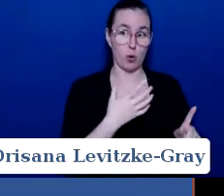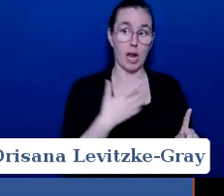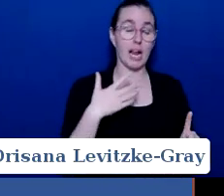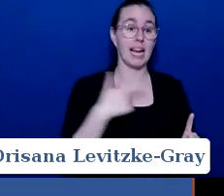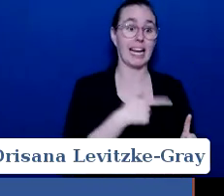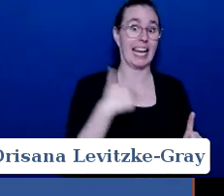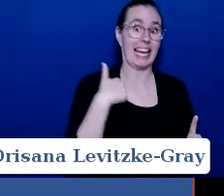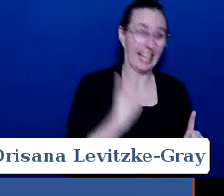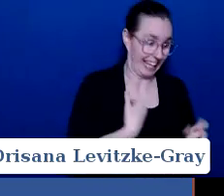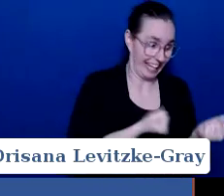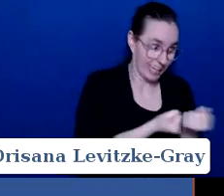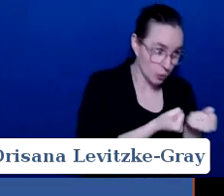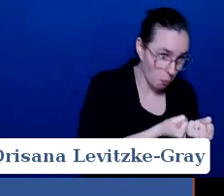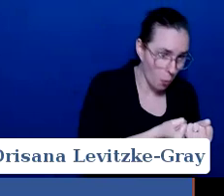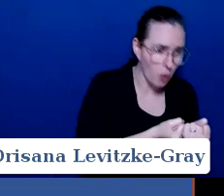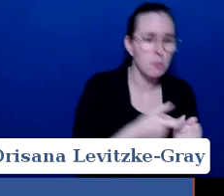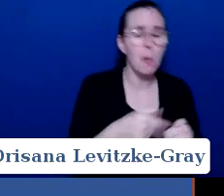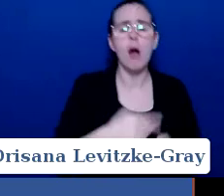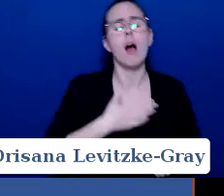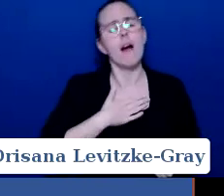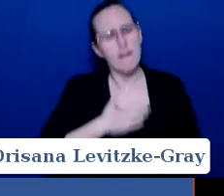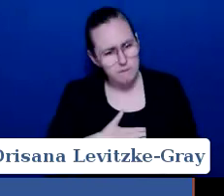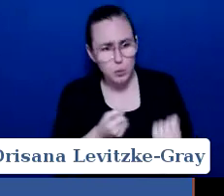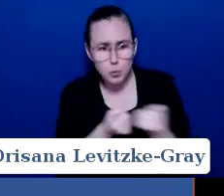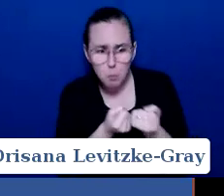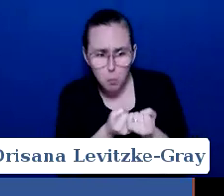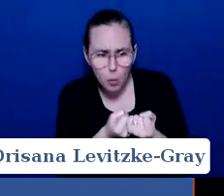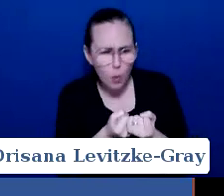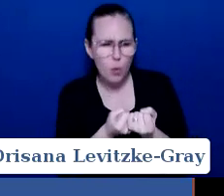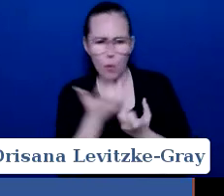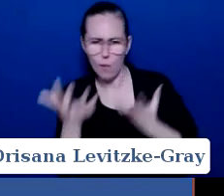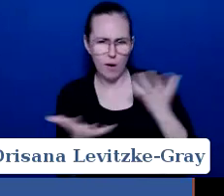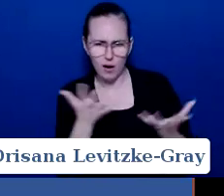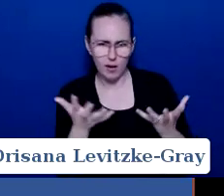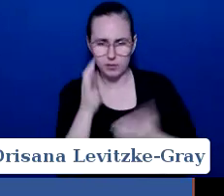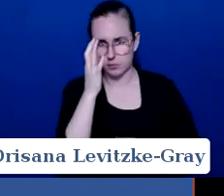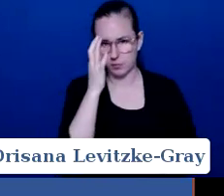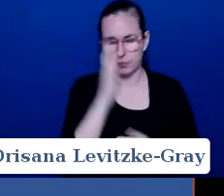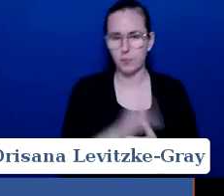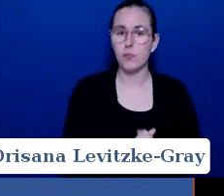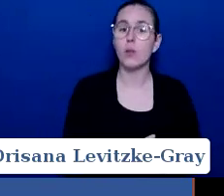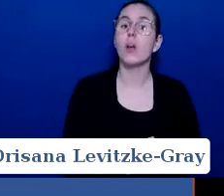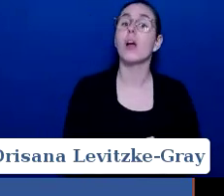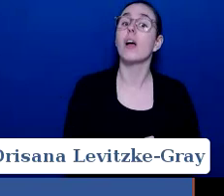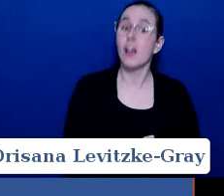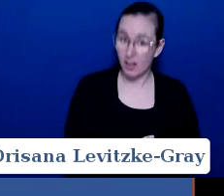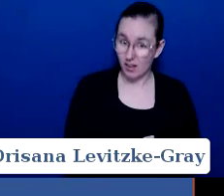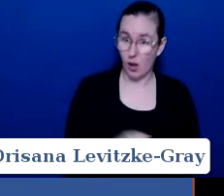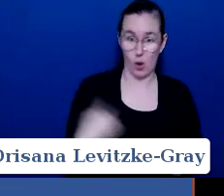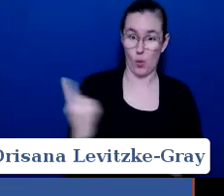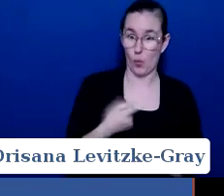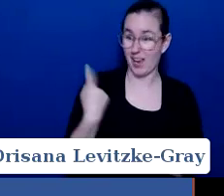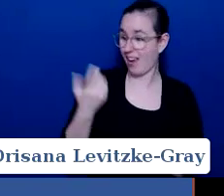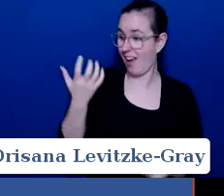needs in order to facilitate targeting, prioritization, and access to available mainstream and disability-specific